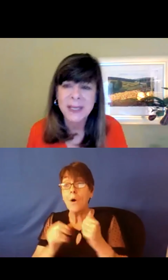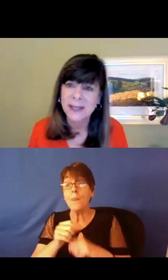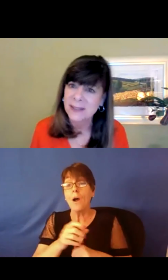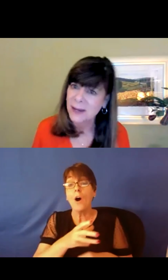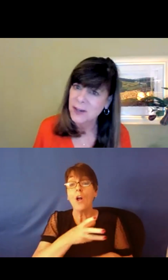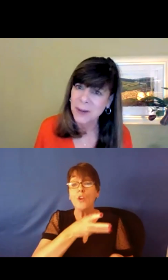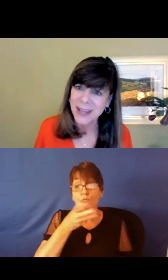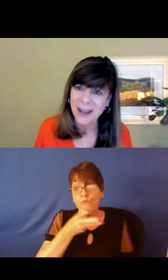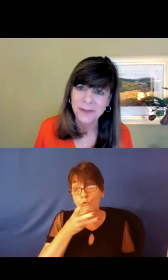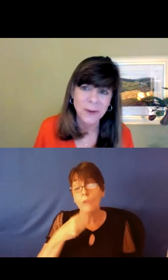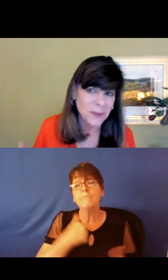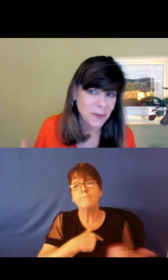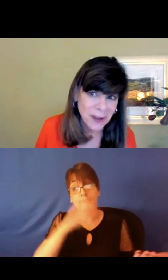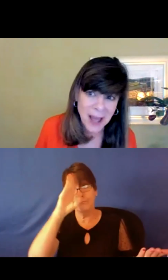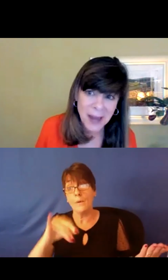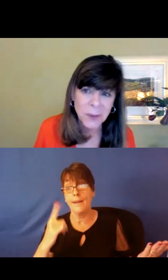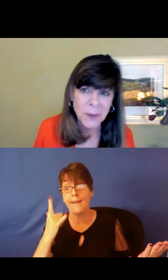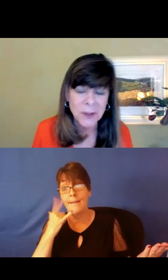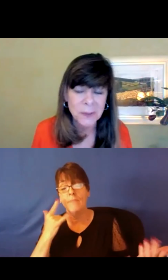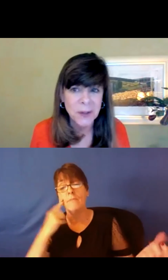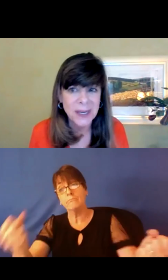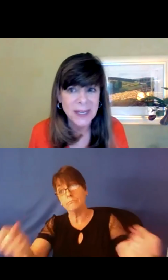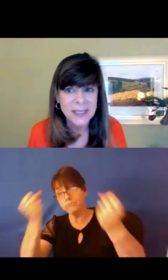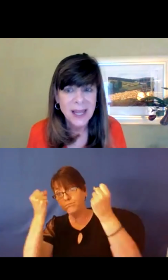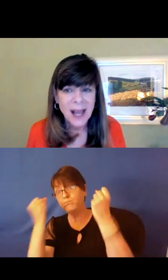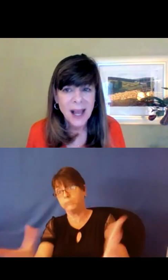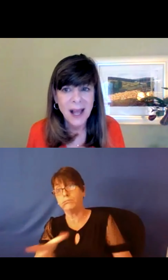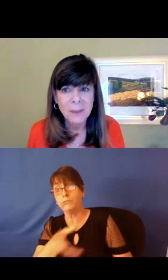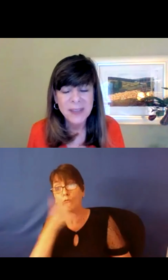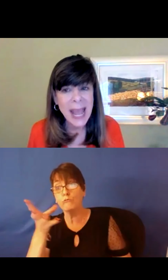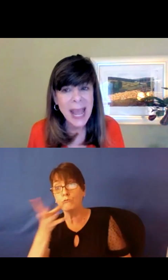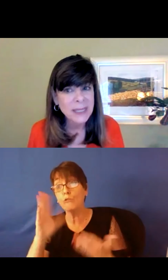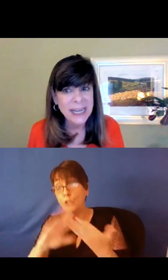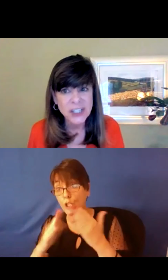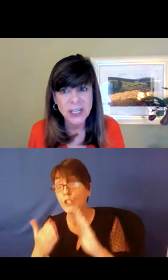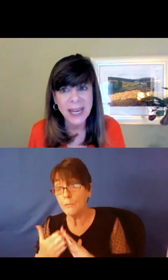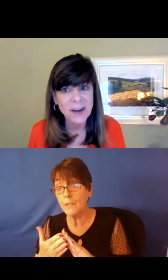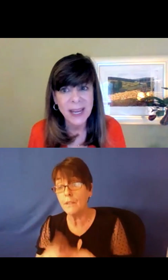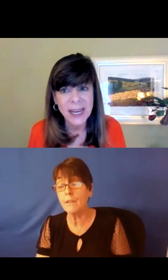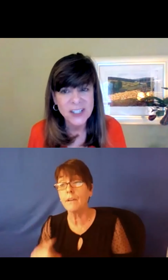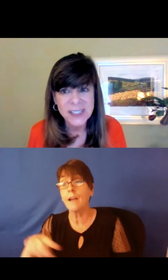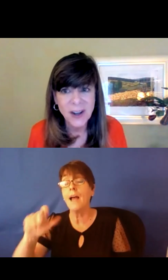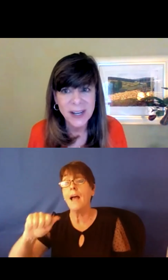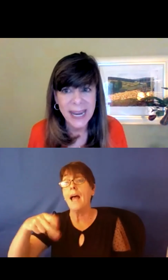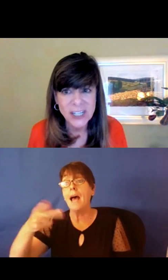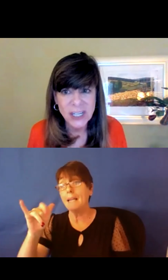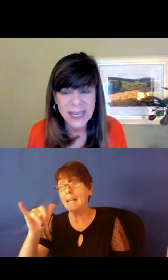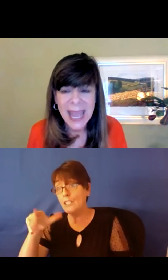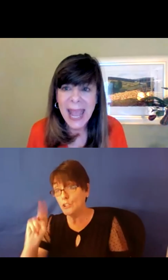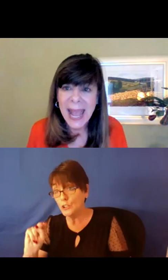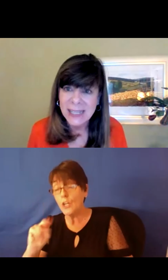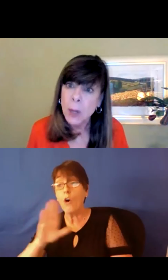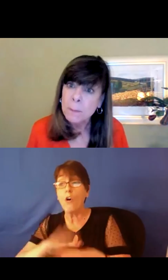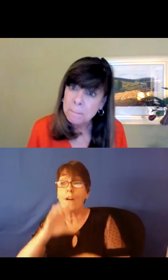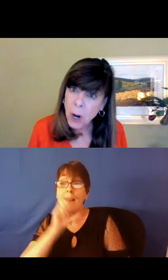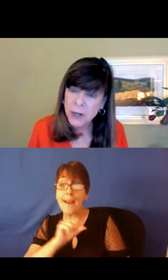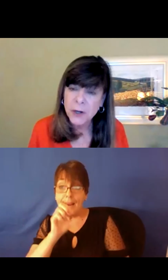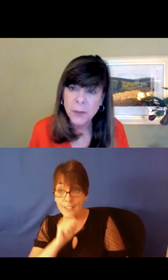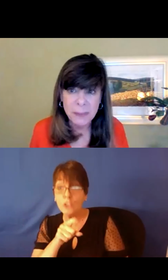front, because I know in California, there are a lot of rural communities, the Appalachian Area Agency on Aging